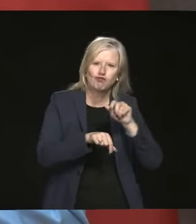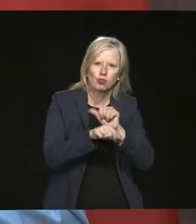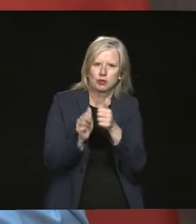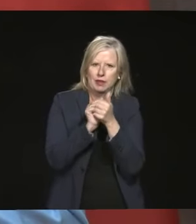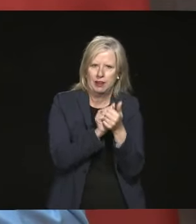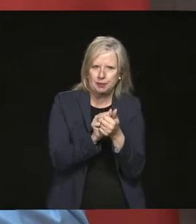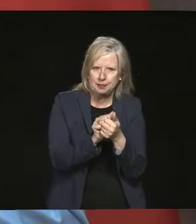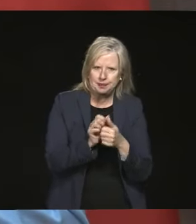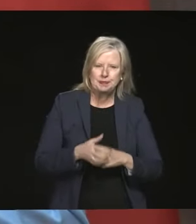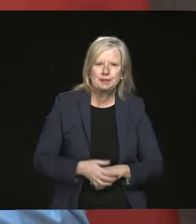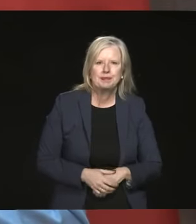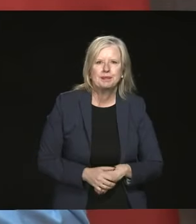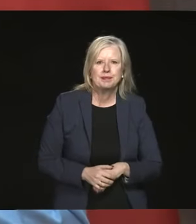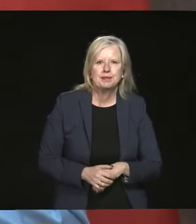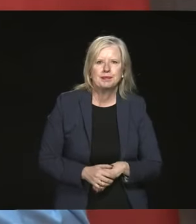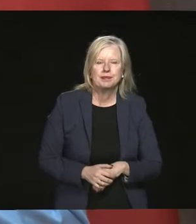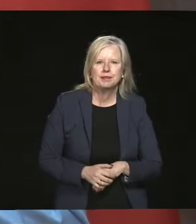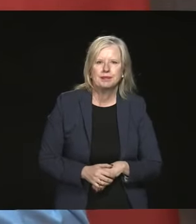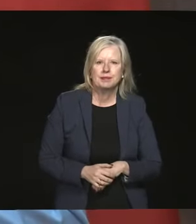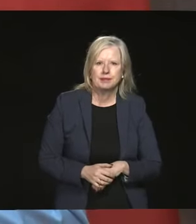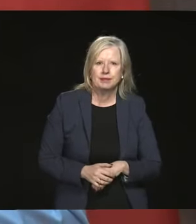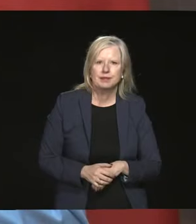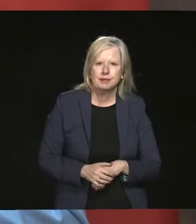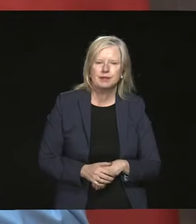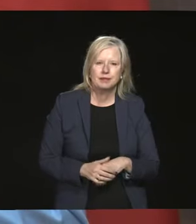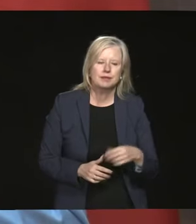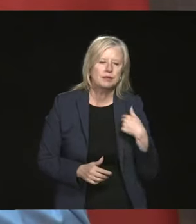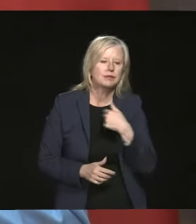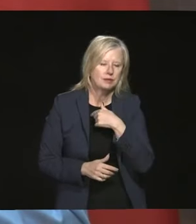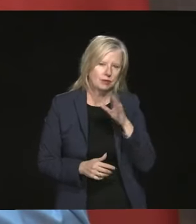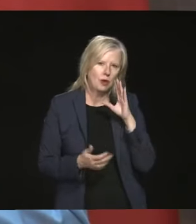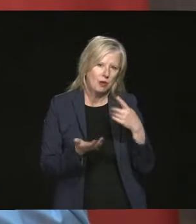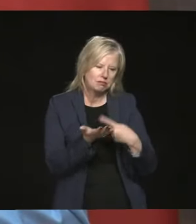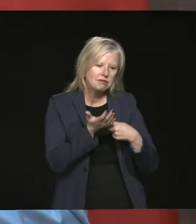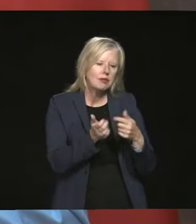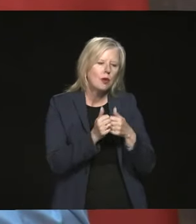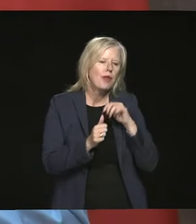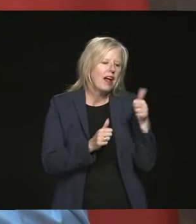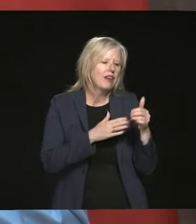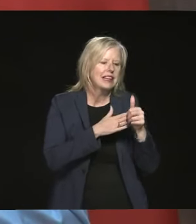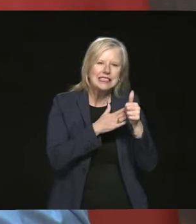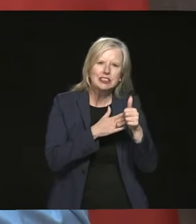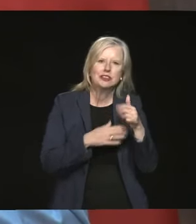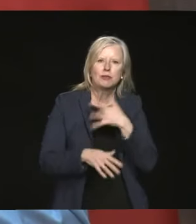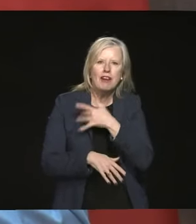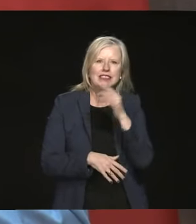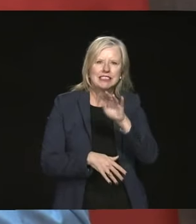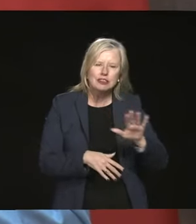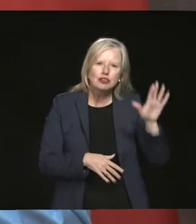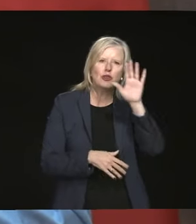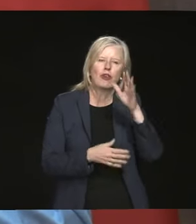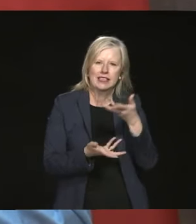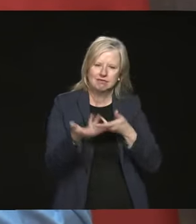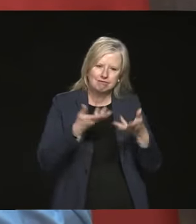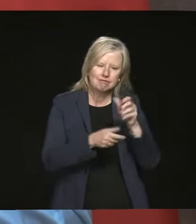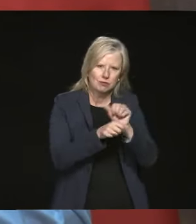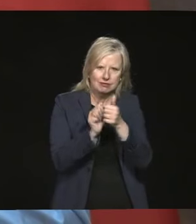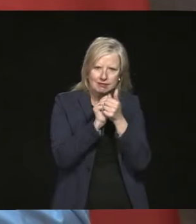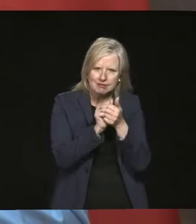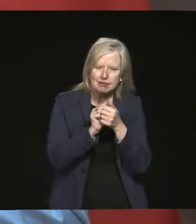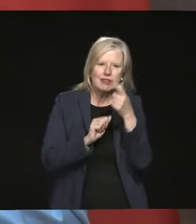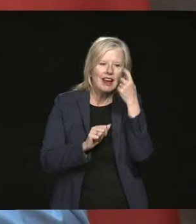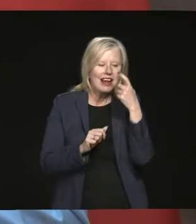I will des be speaking with provinces my et des counterparts in the territoires provinces and demain. territories again tomorrow. In a market characterized by high demand, we are